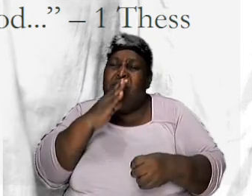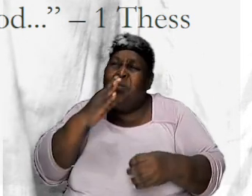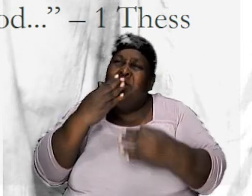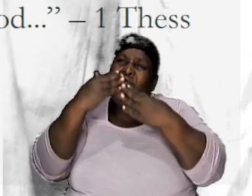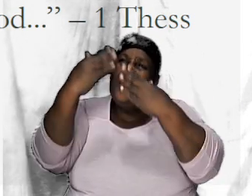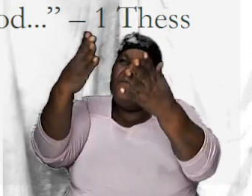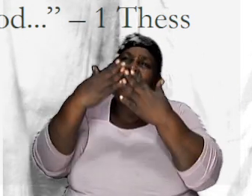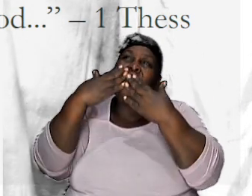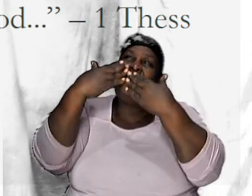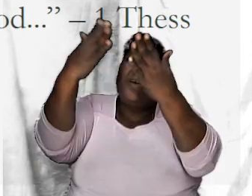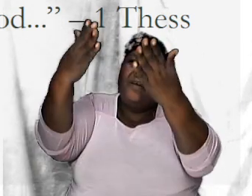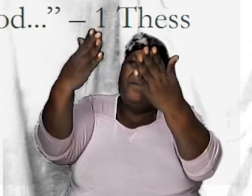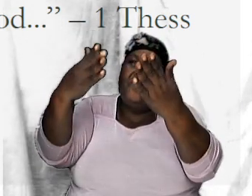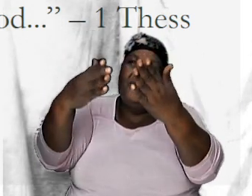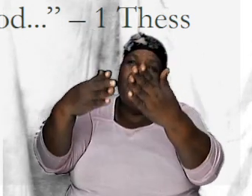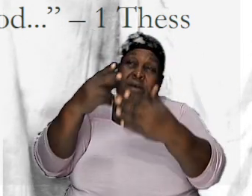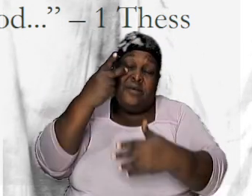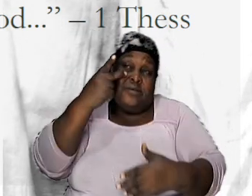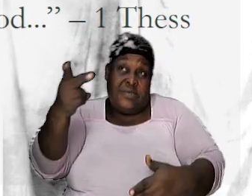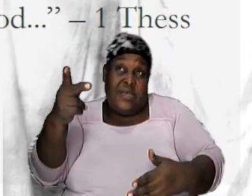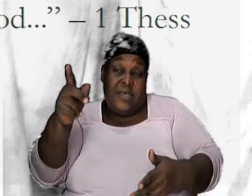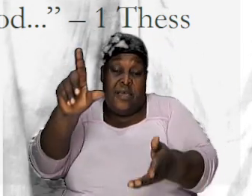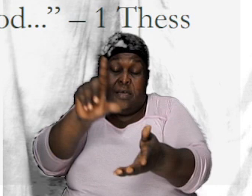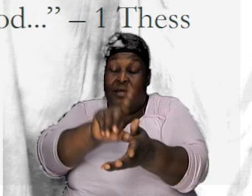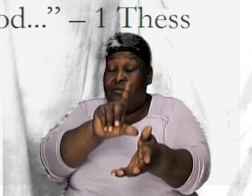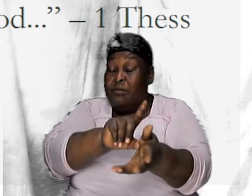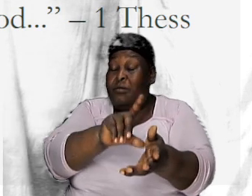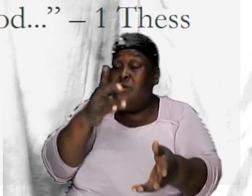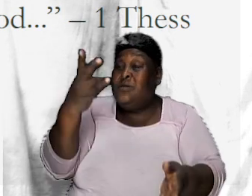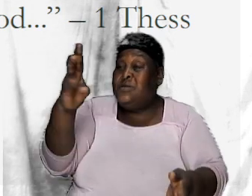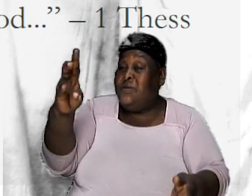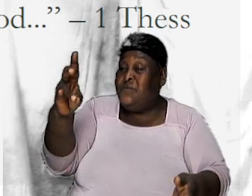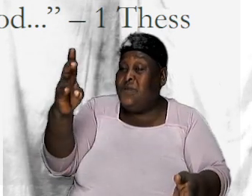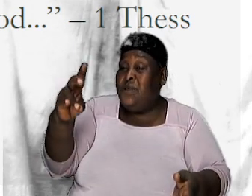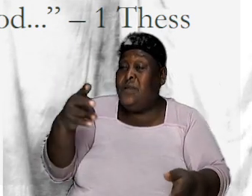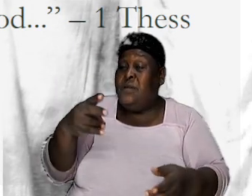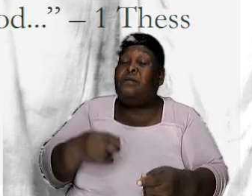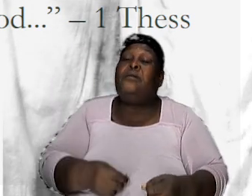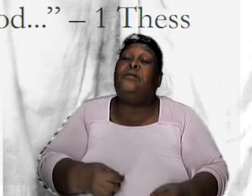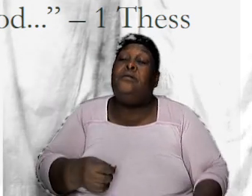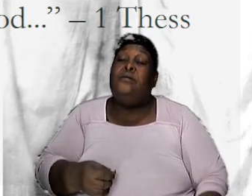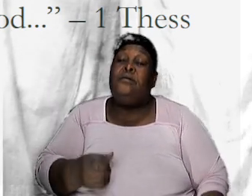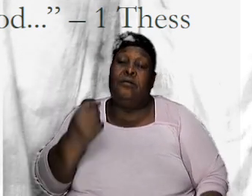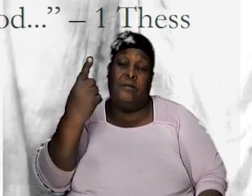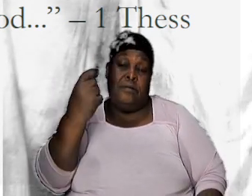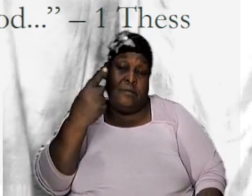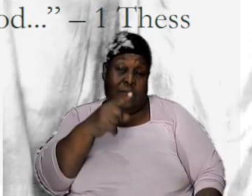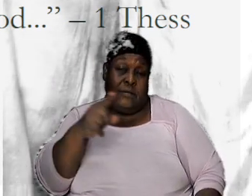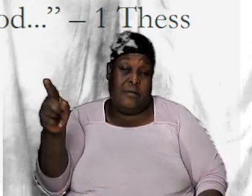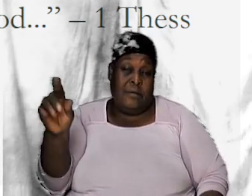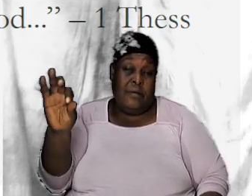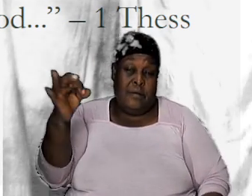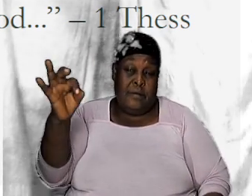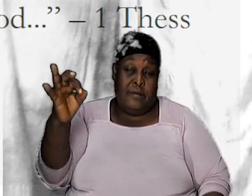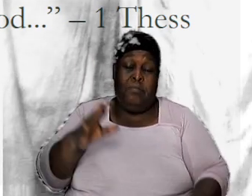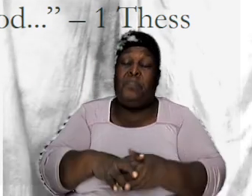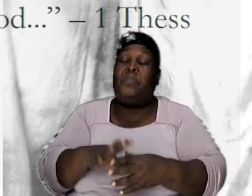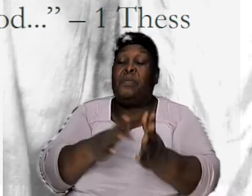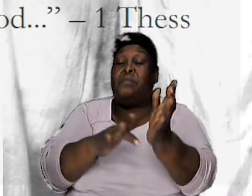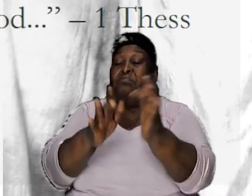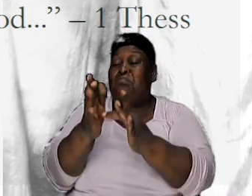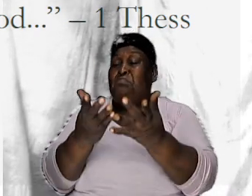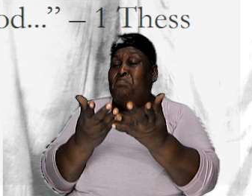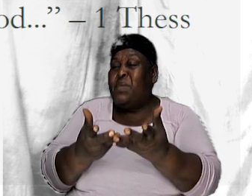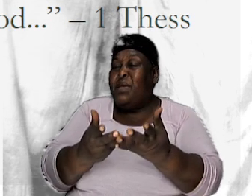we see that clearly, especially in Luke chapter 17, amen, from about verse 11 to verse 19, where the Bible talks about